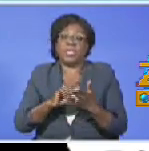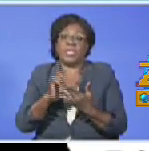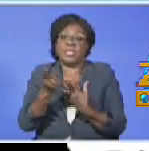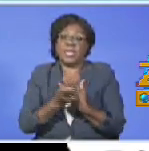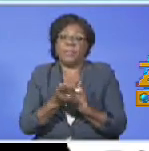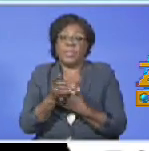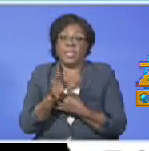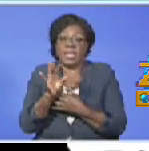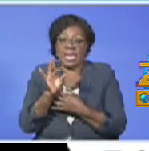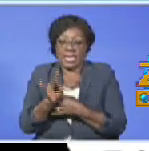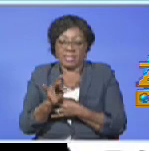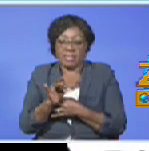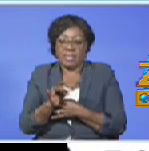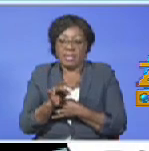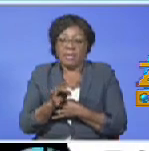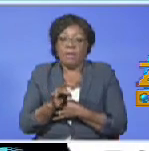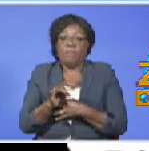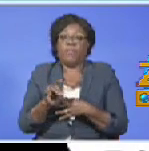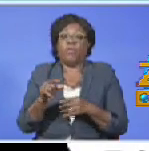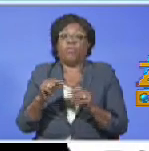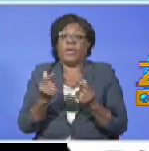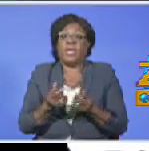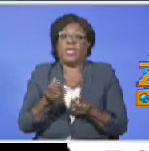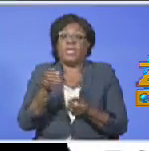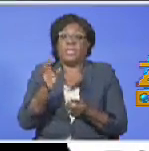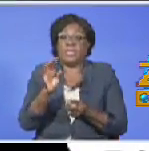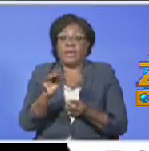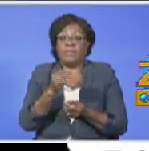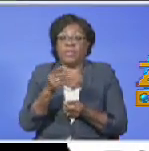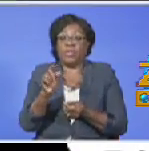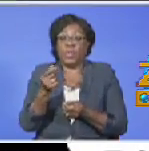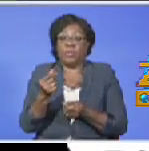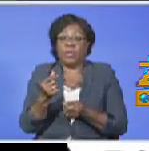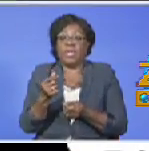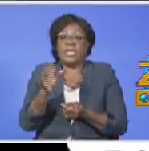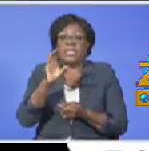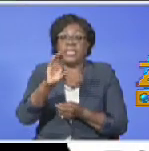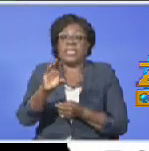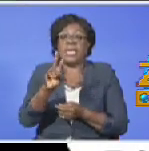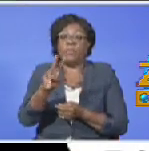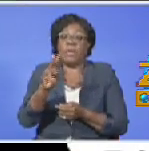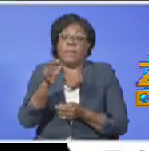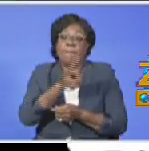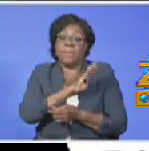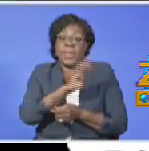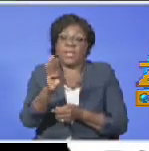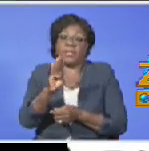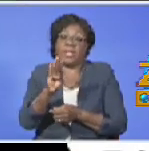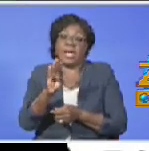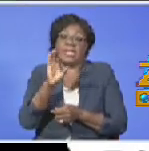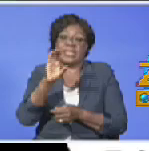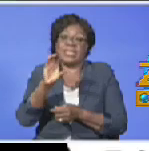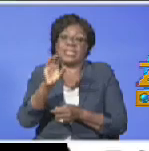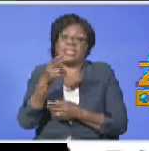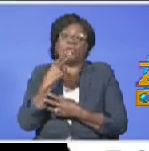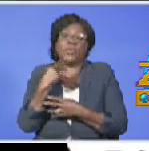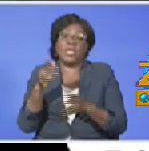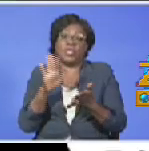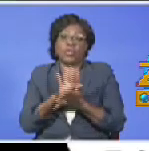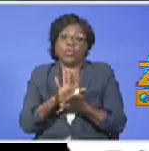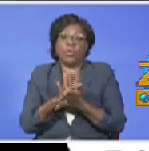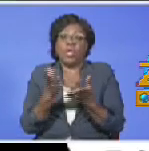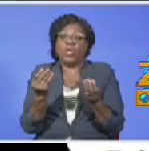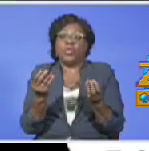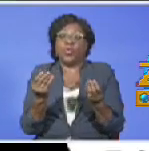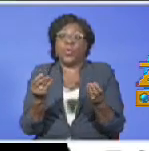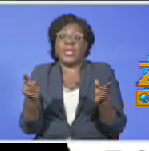10th through 12th graders will begin on Monday. CV Bethel and CC Sweeting Senior Schools are following suit. For those students whose